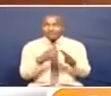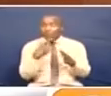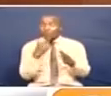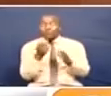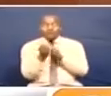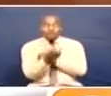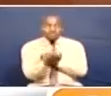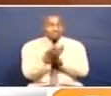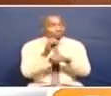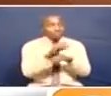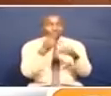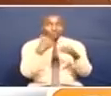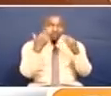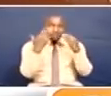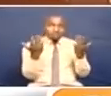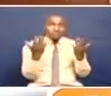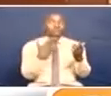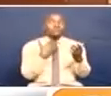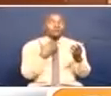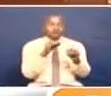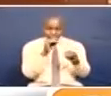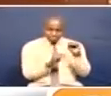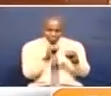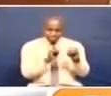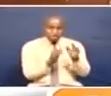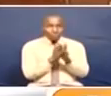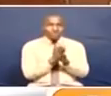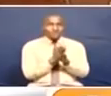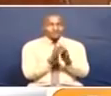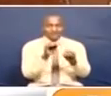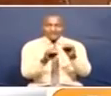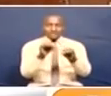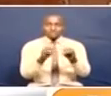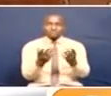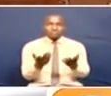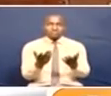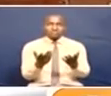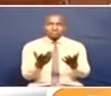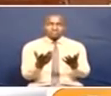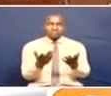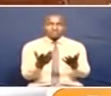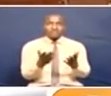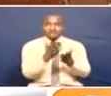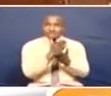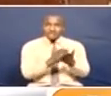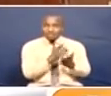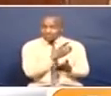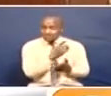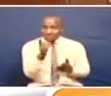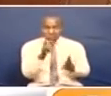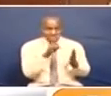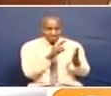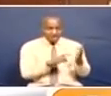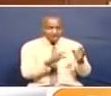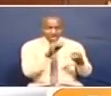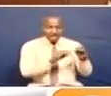or interest, would attempt to interfere with anything election. Obviously, some of them have not read the